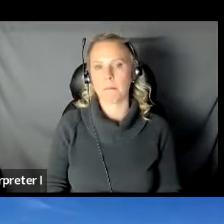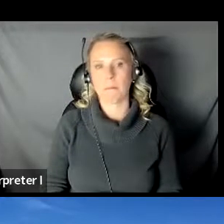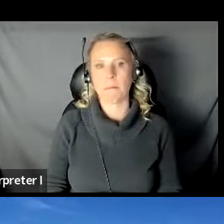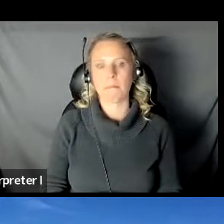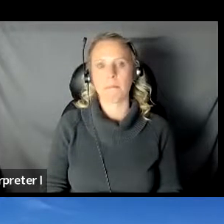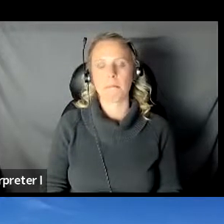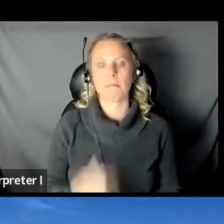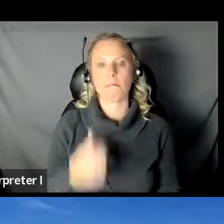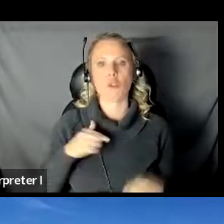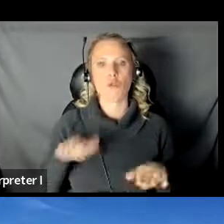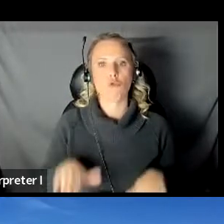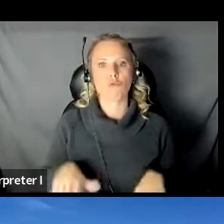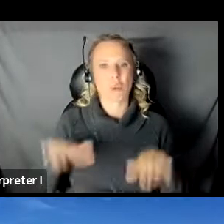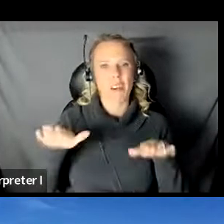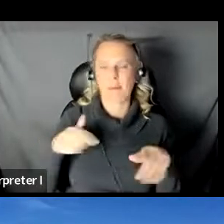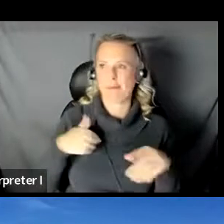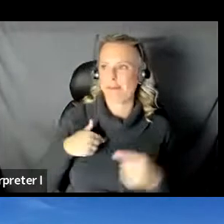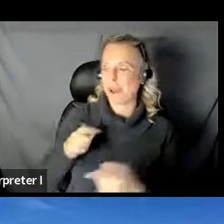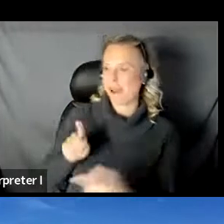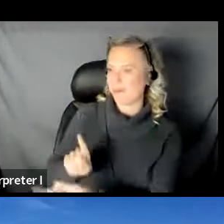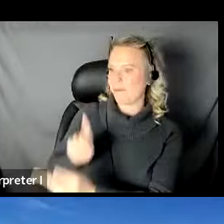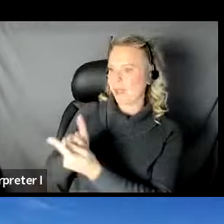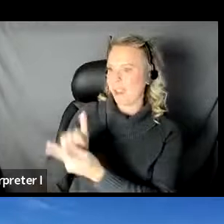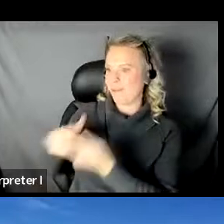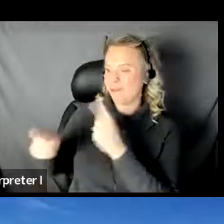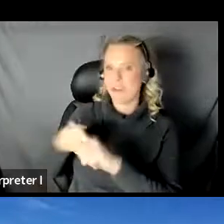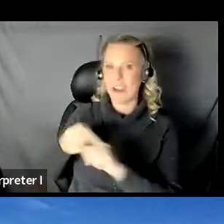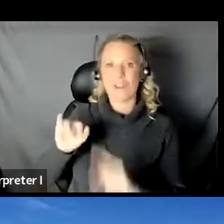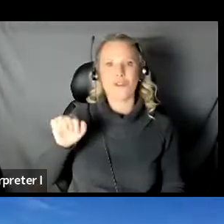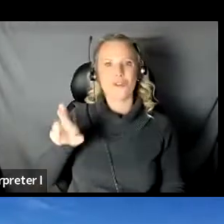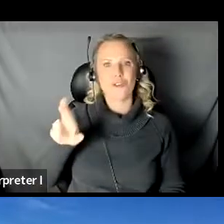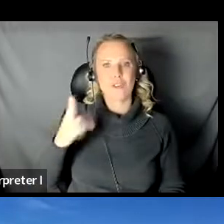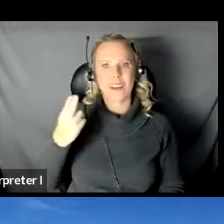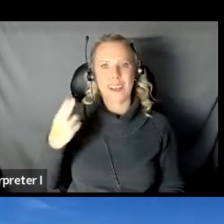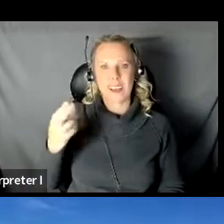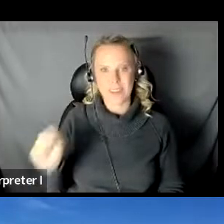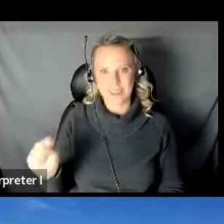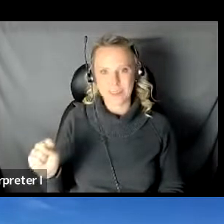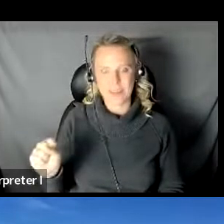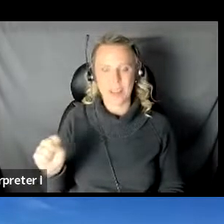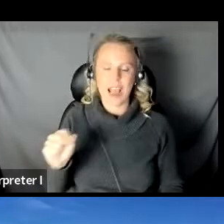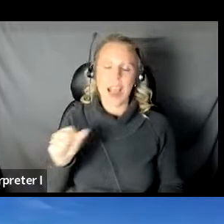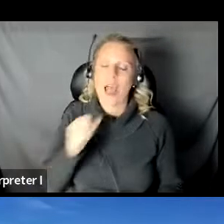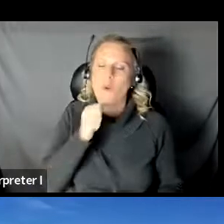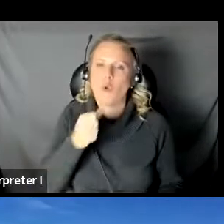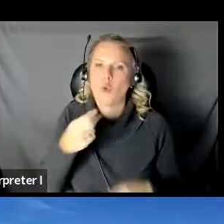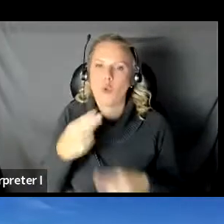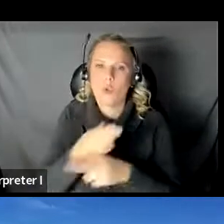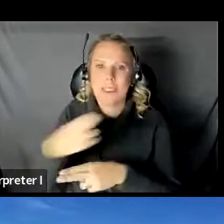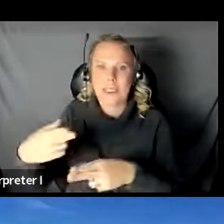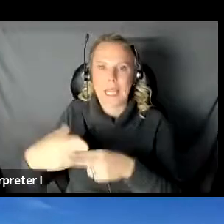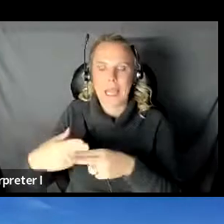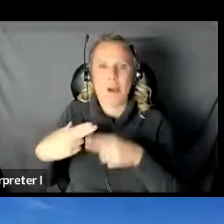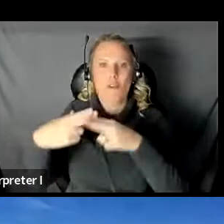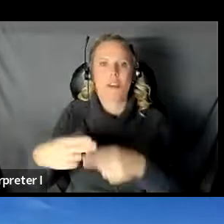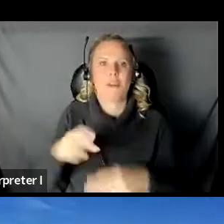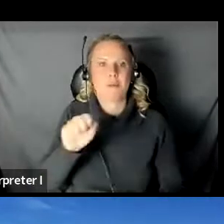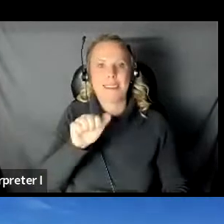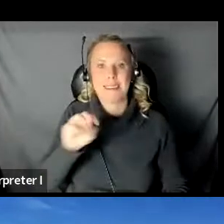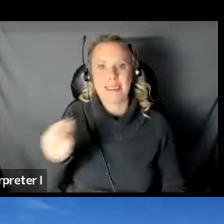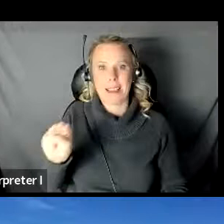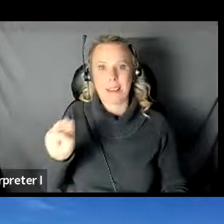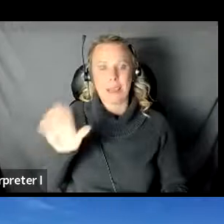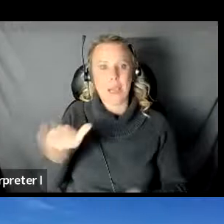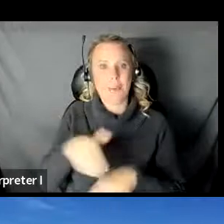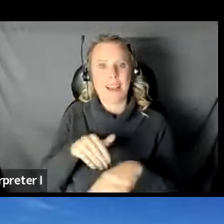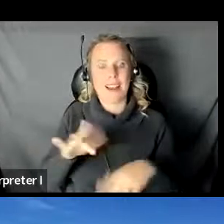Growing up, I met a friend when I was in junior high school, and I shouldn't use his name, so I'll call him Sam. I was at an event actually